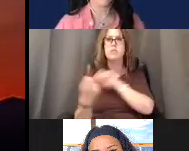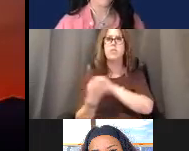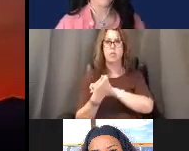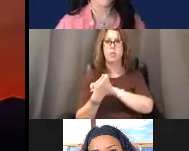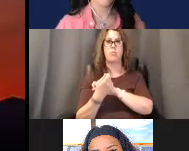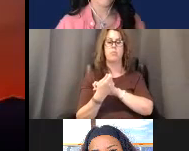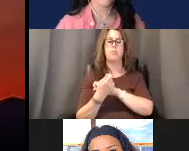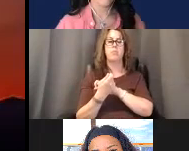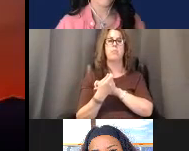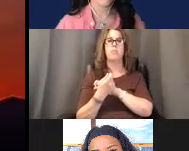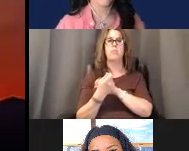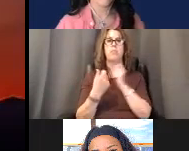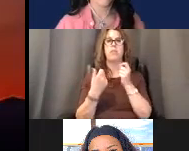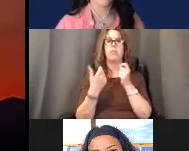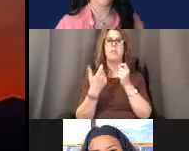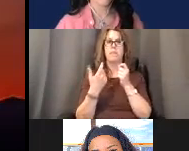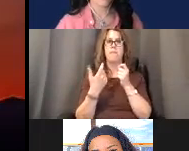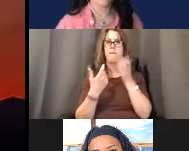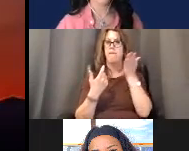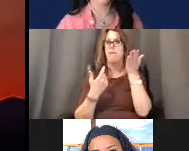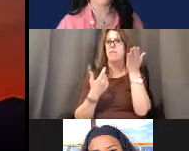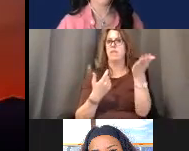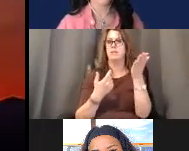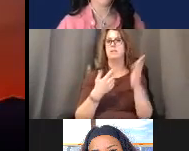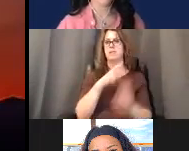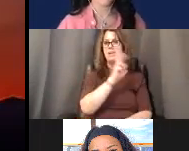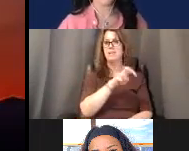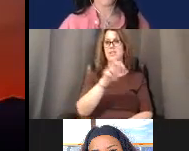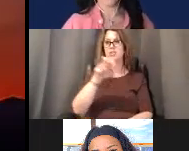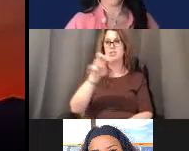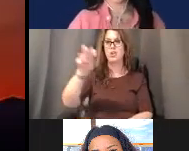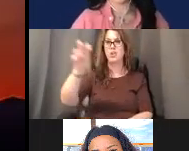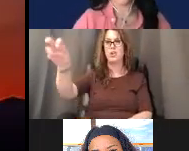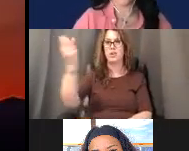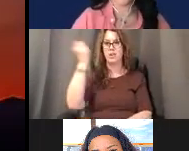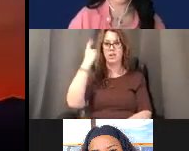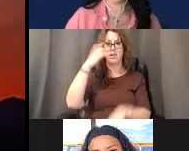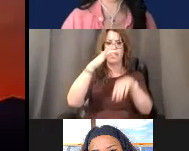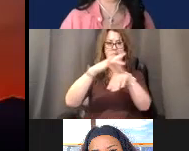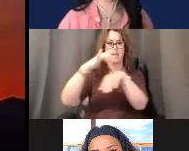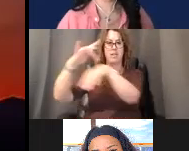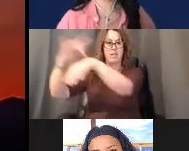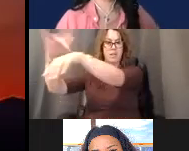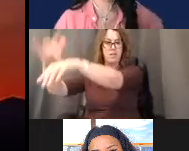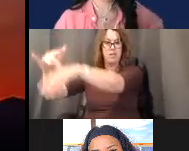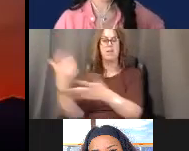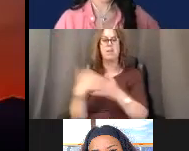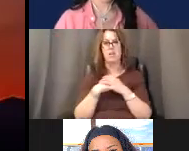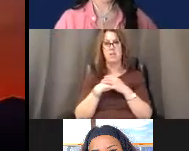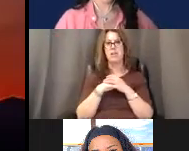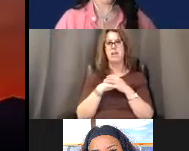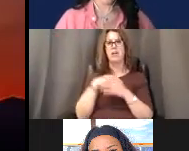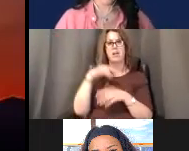a journey, so you can see this roadmap one more time. Like we've kind of hit these points about historical competence, anchoring the